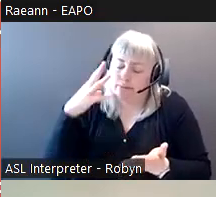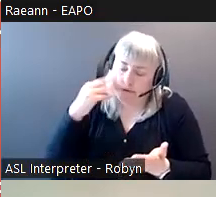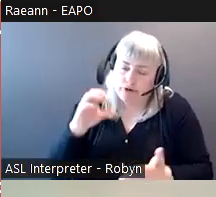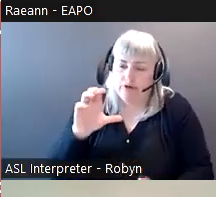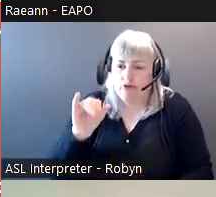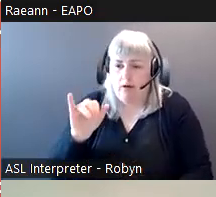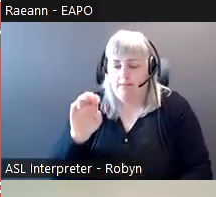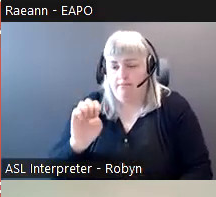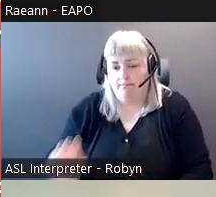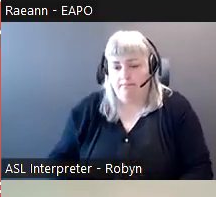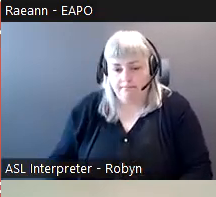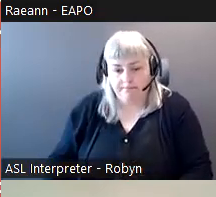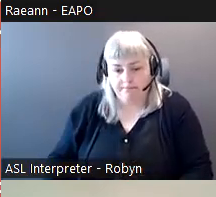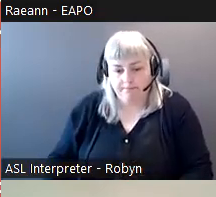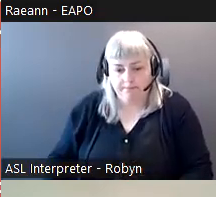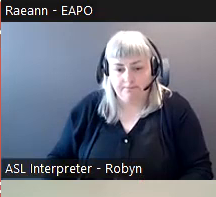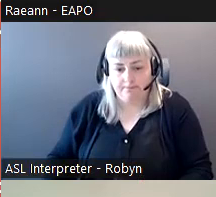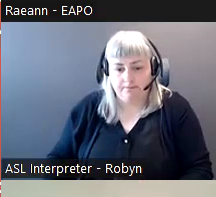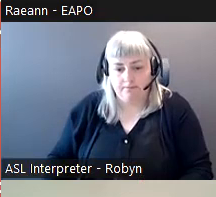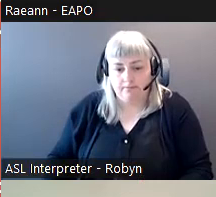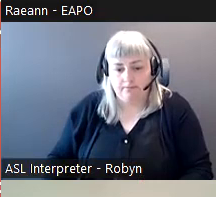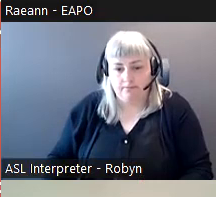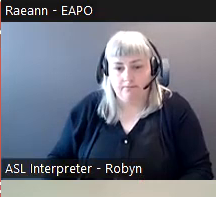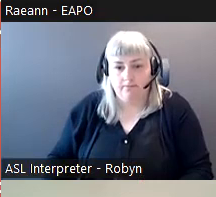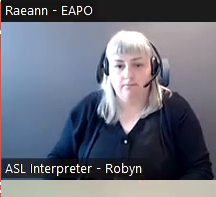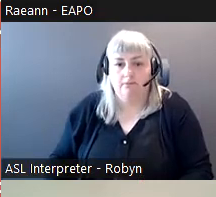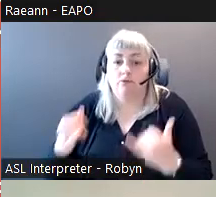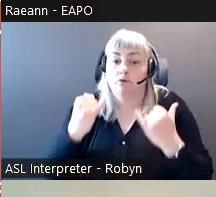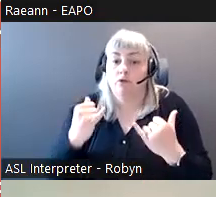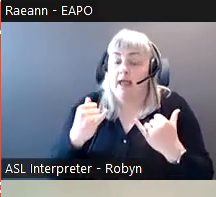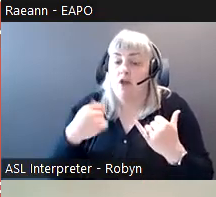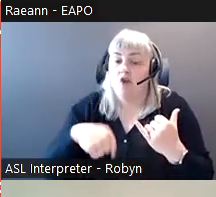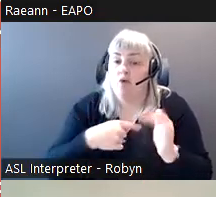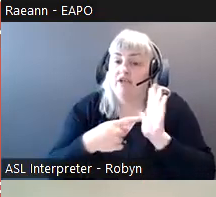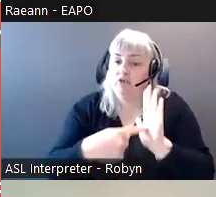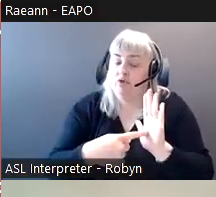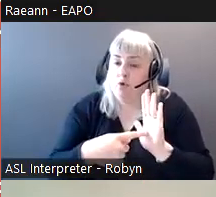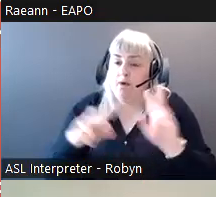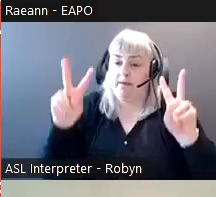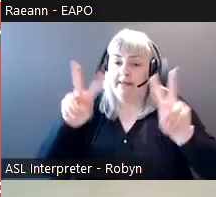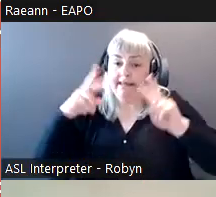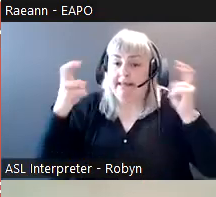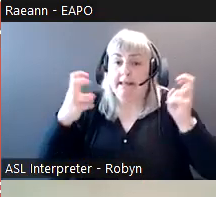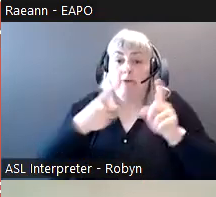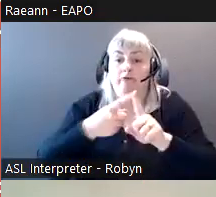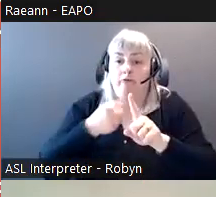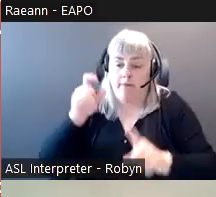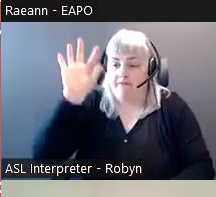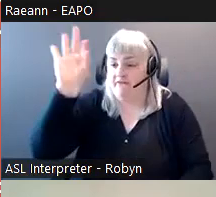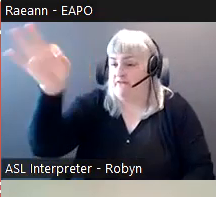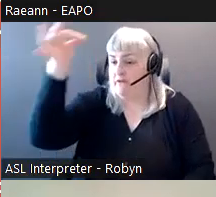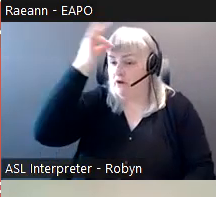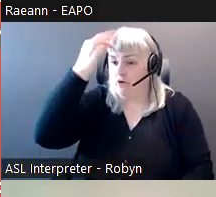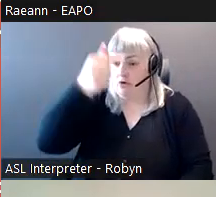today's webinar is that this year we're highlighting the theme the federal government